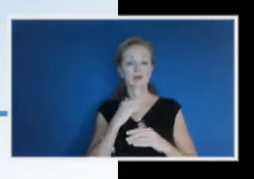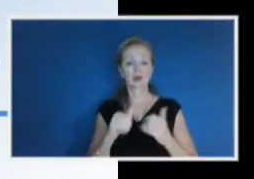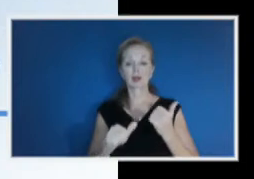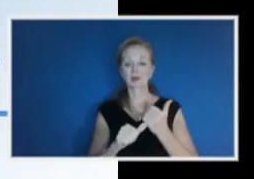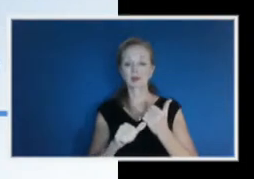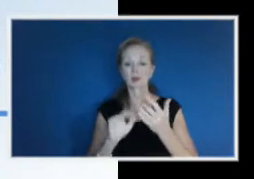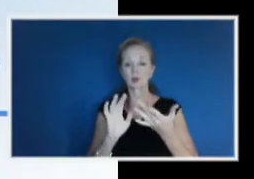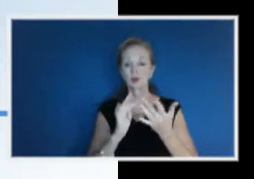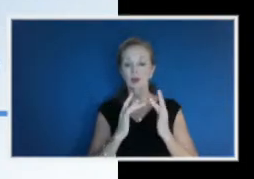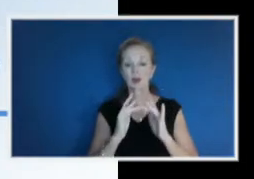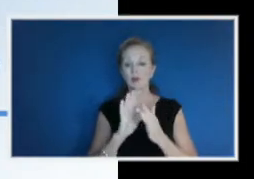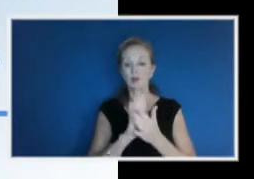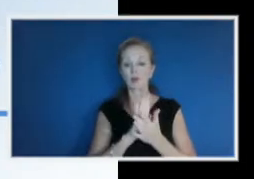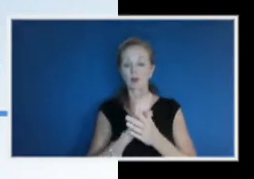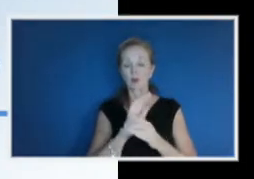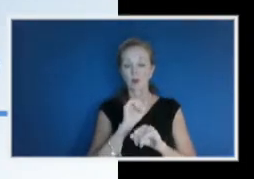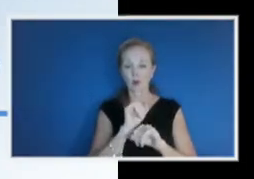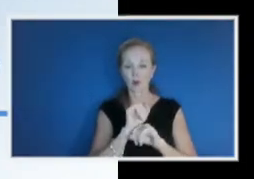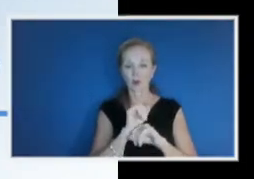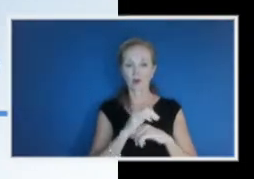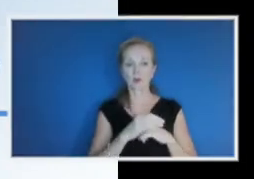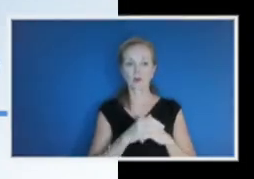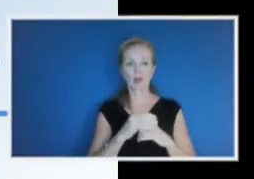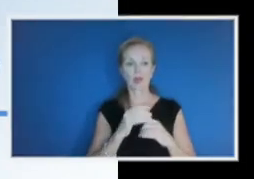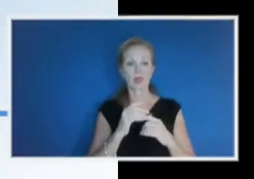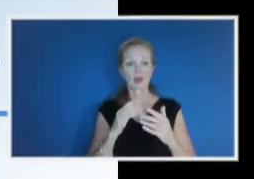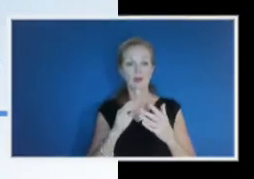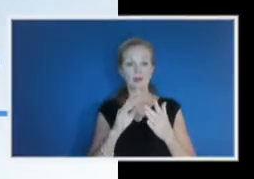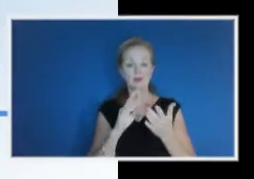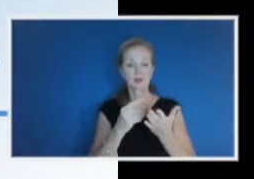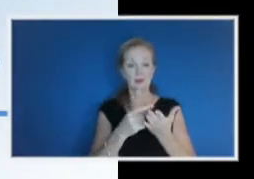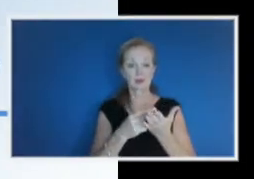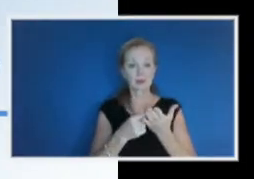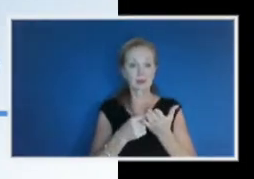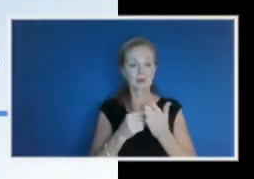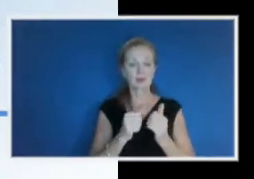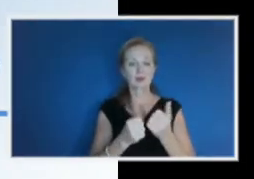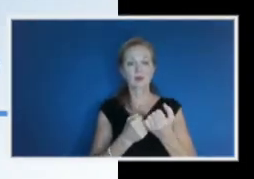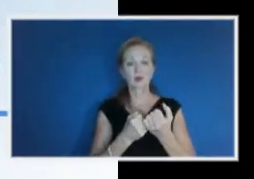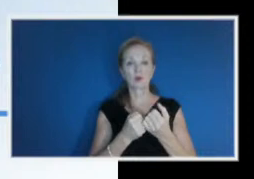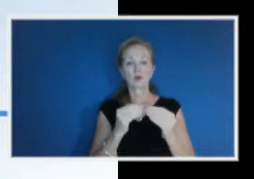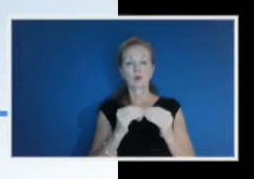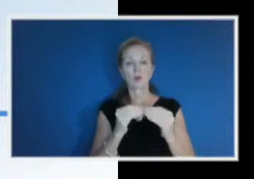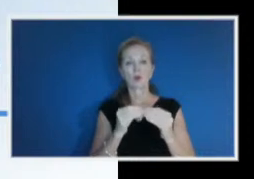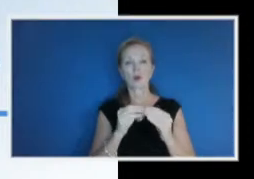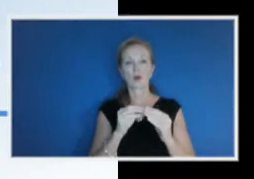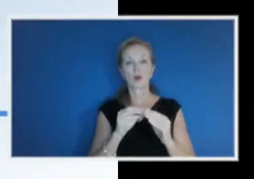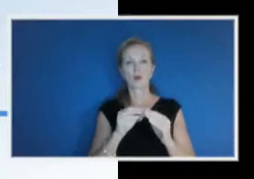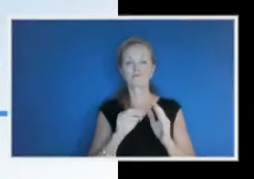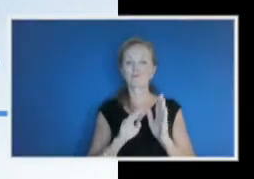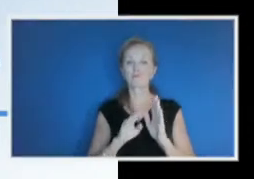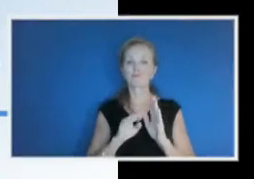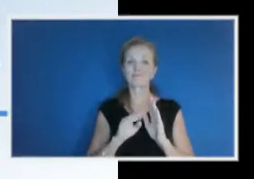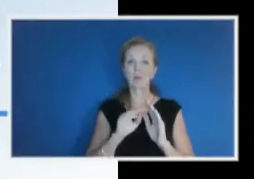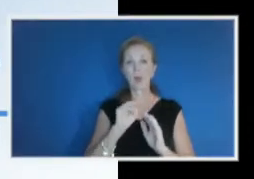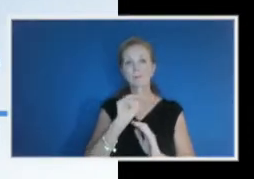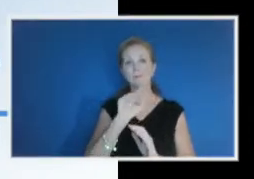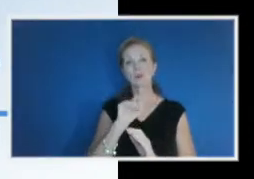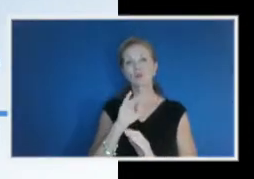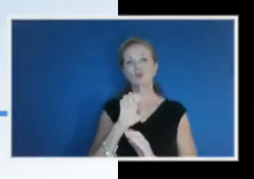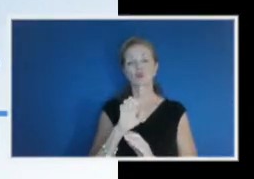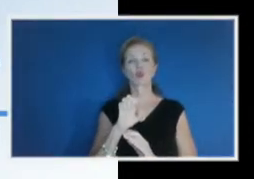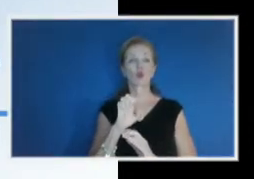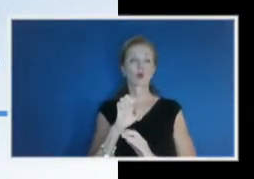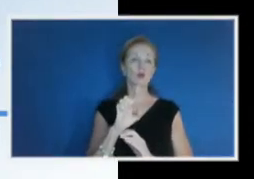networking, paperwork. A lot of discussion about supporting the needs of more mature firms. There's always a lot